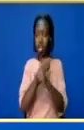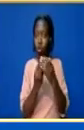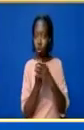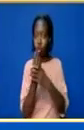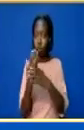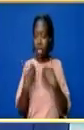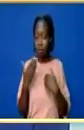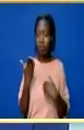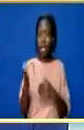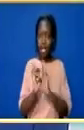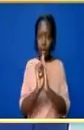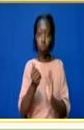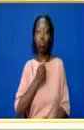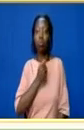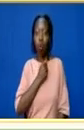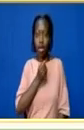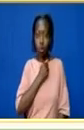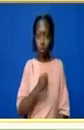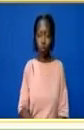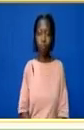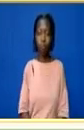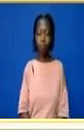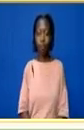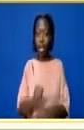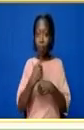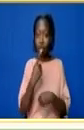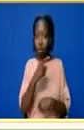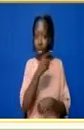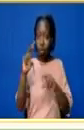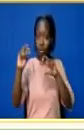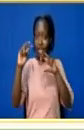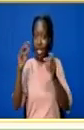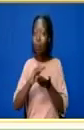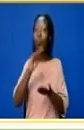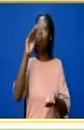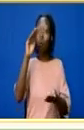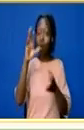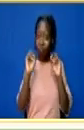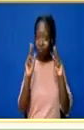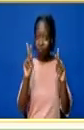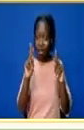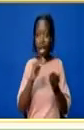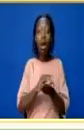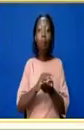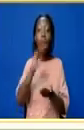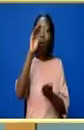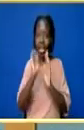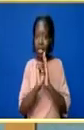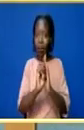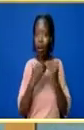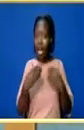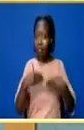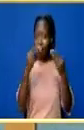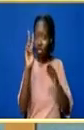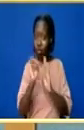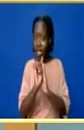Yes. So we have the ground cover crops. Make sure you identify more cover crops. Yes, please do. I've already given you two. I've told